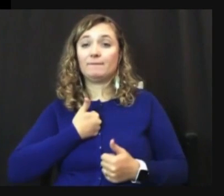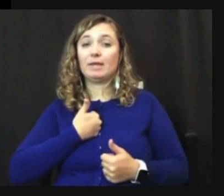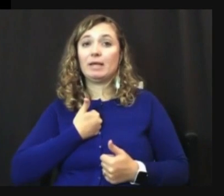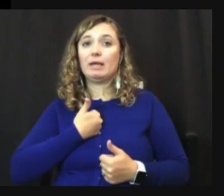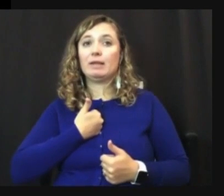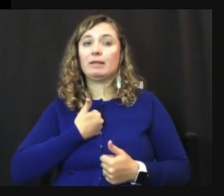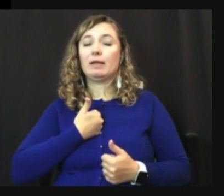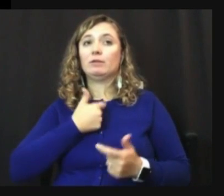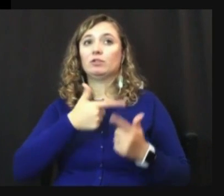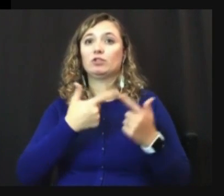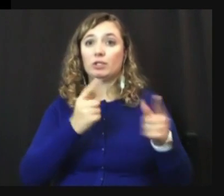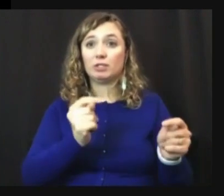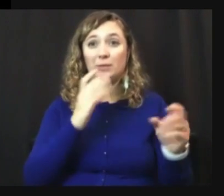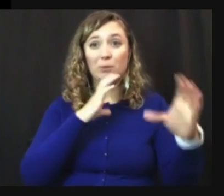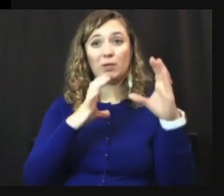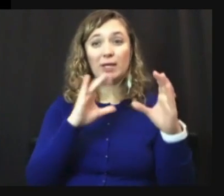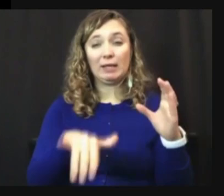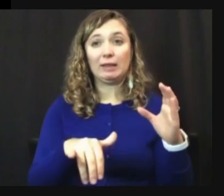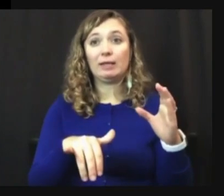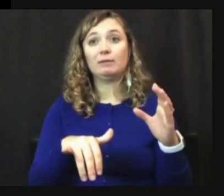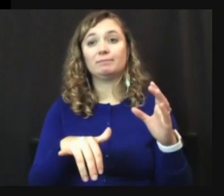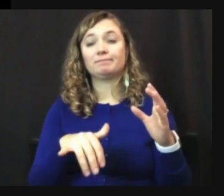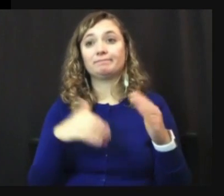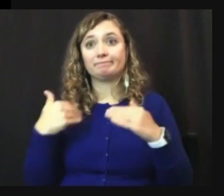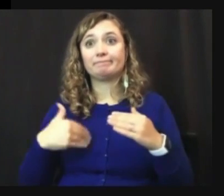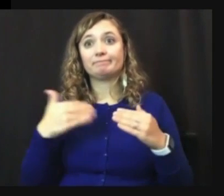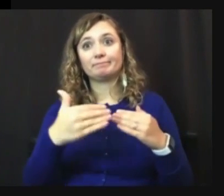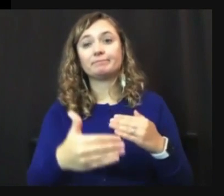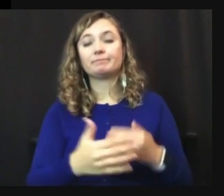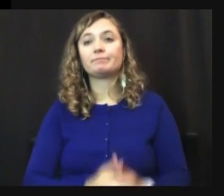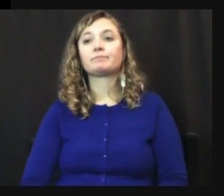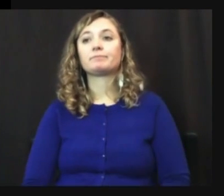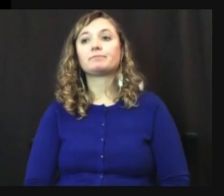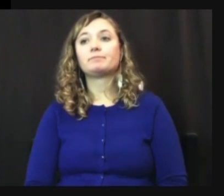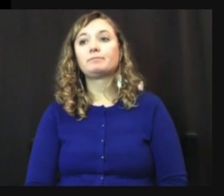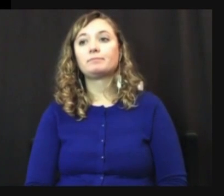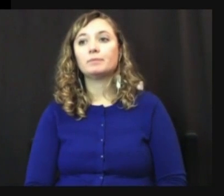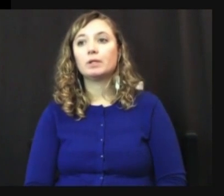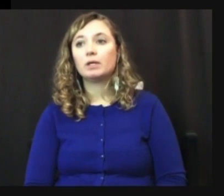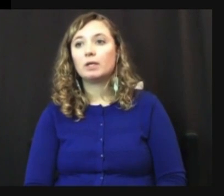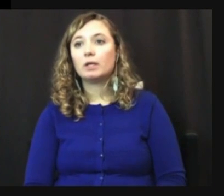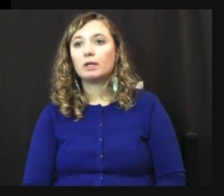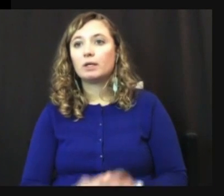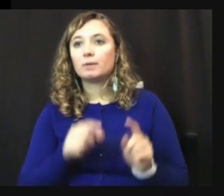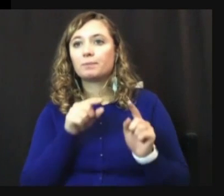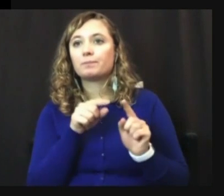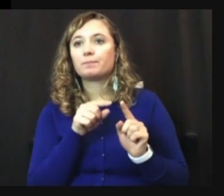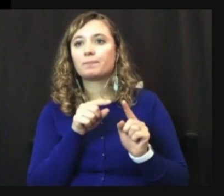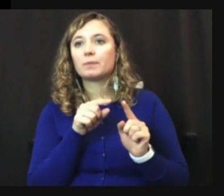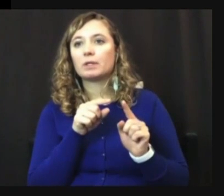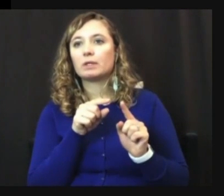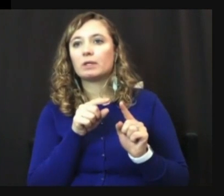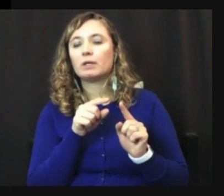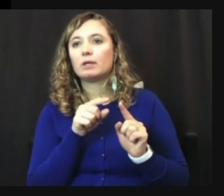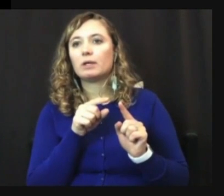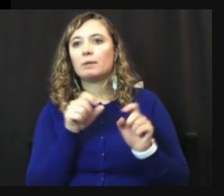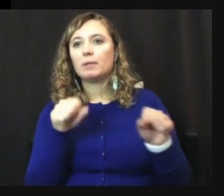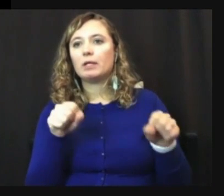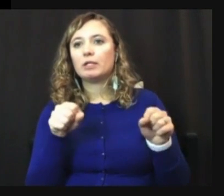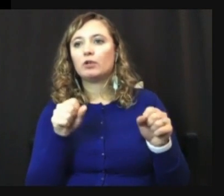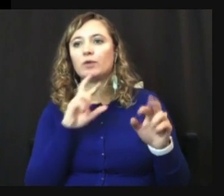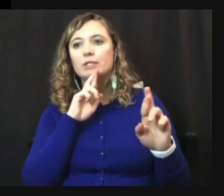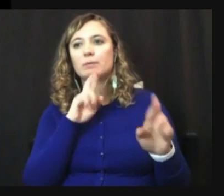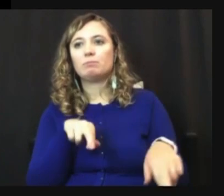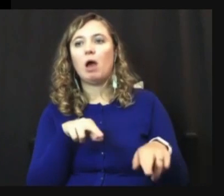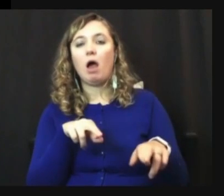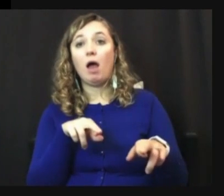And then failure to initiate or respond to social interactions. And again, this is the initiation piece. And then we